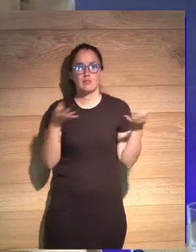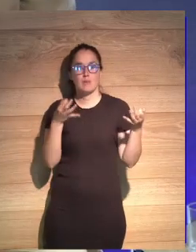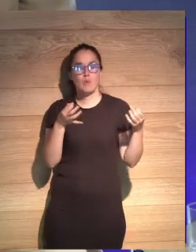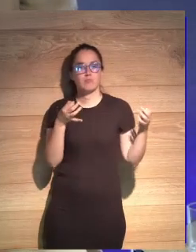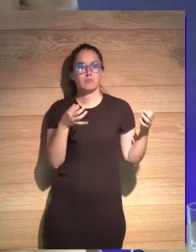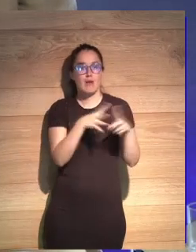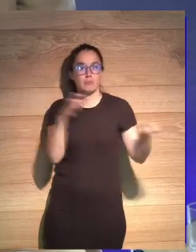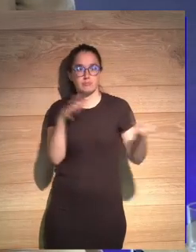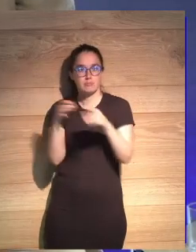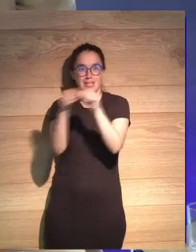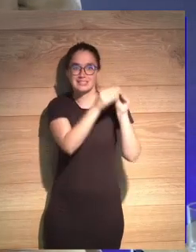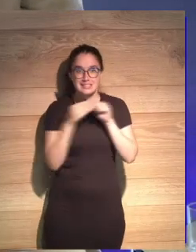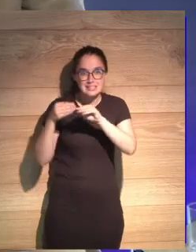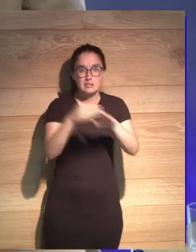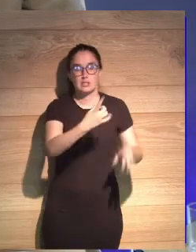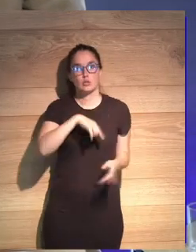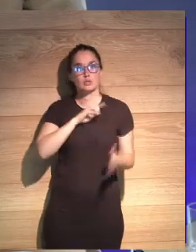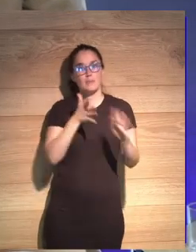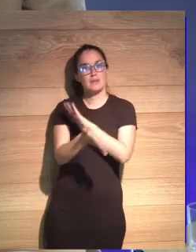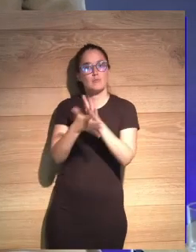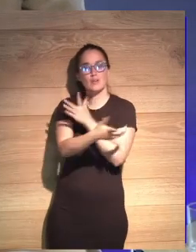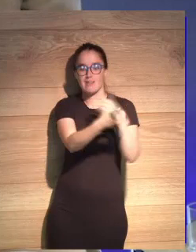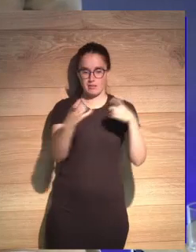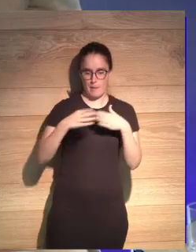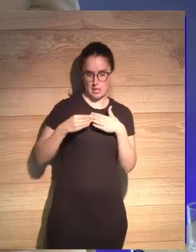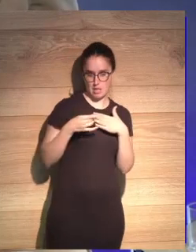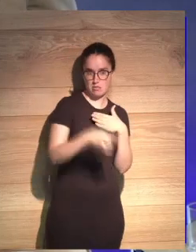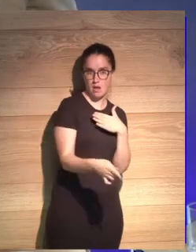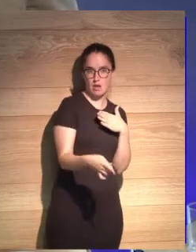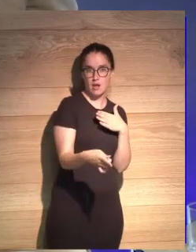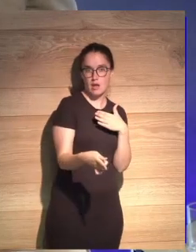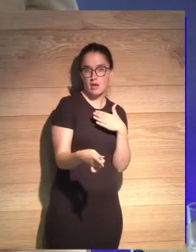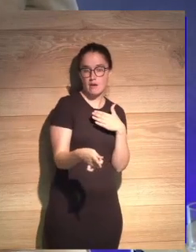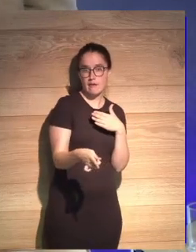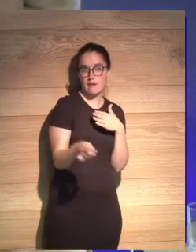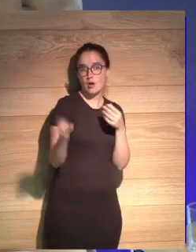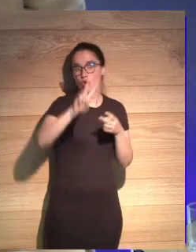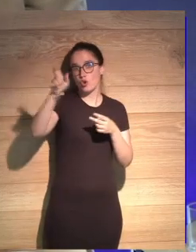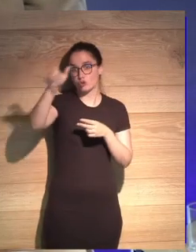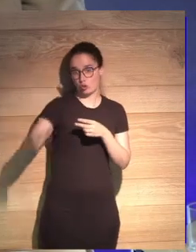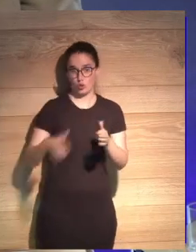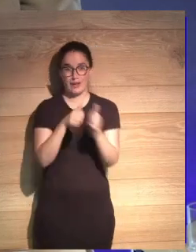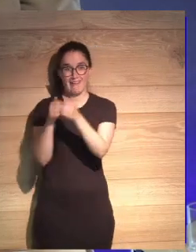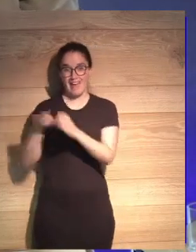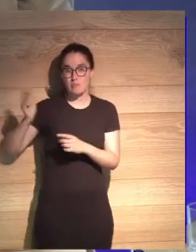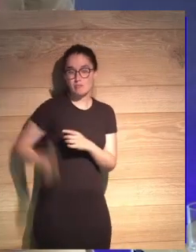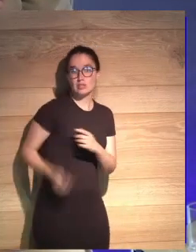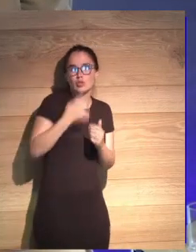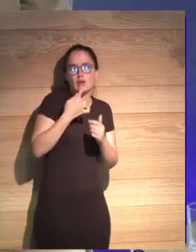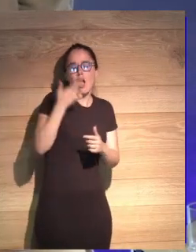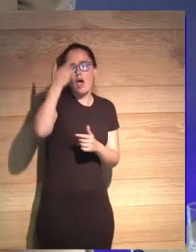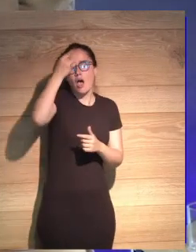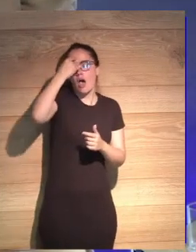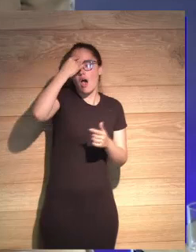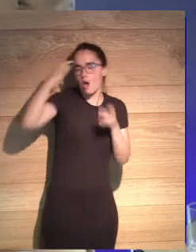who need this experience to apply it. There should be more forums where we can express